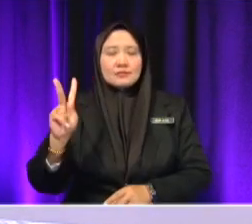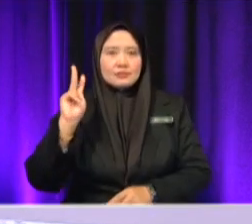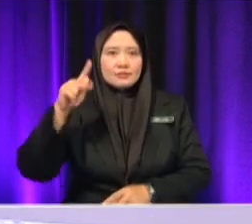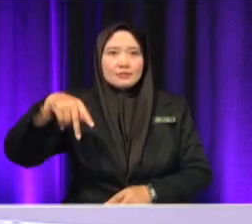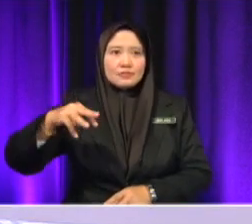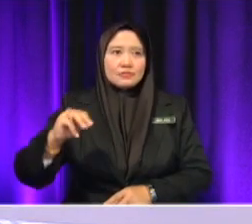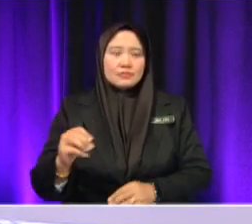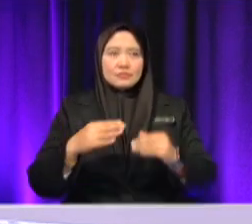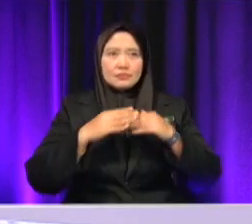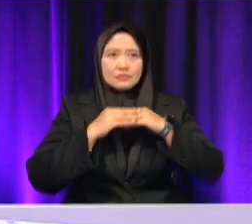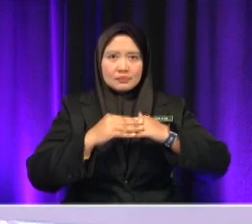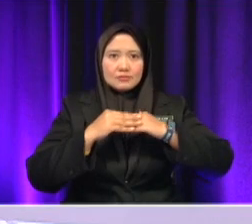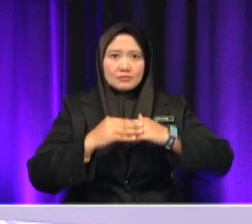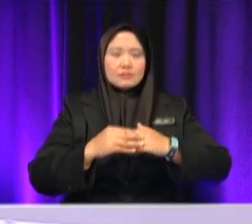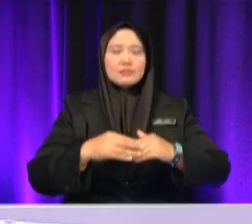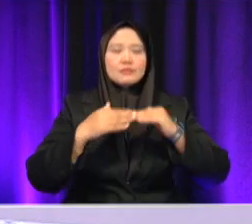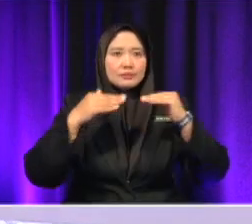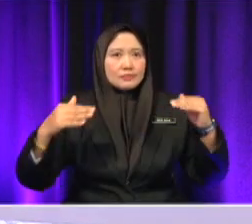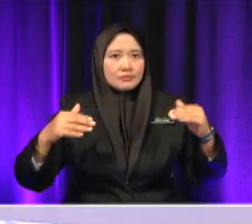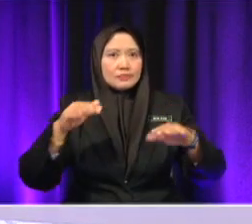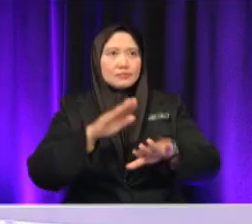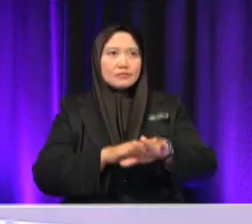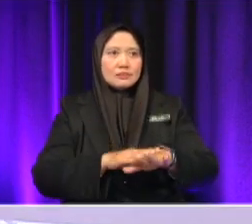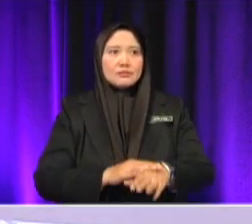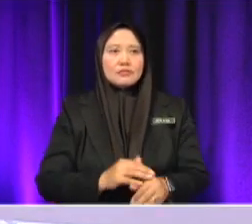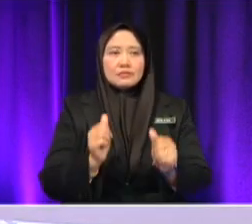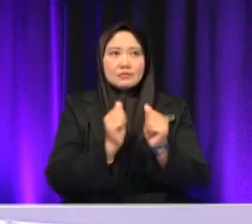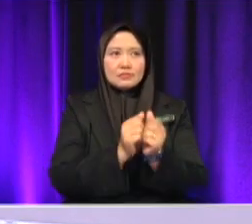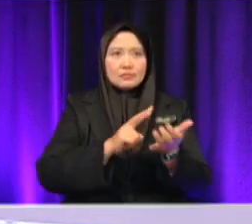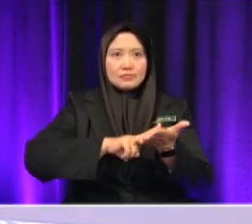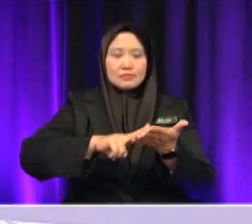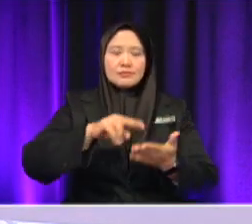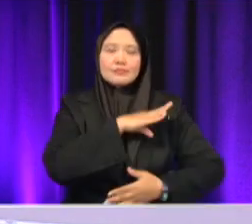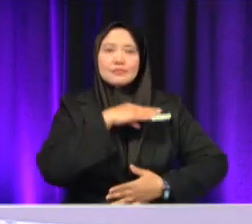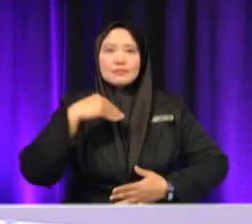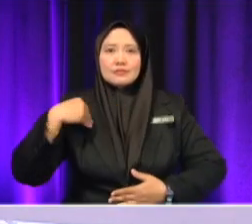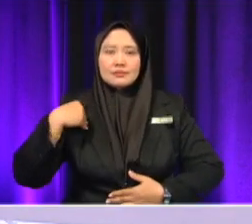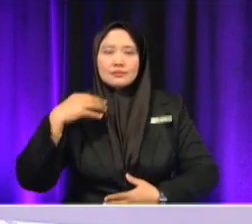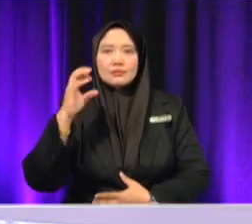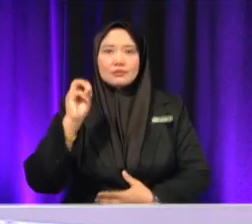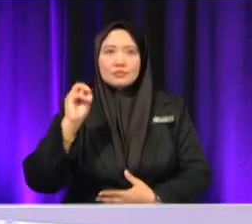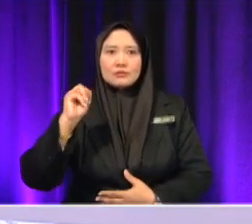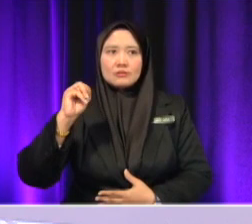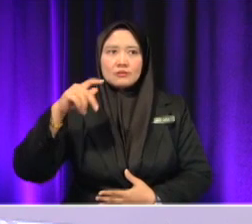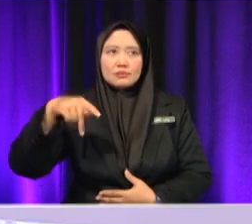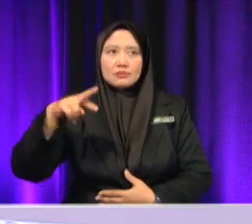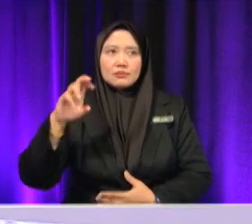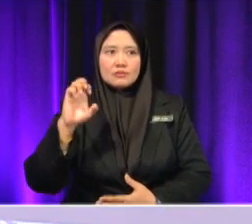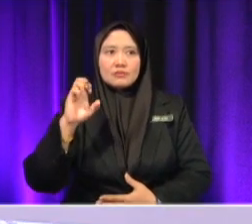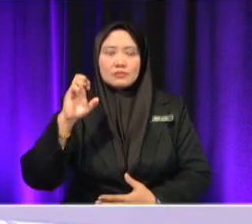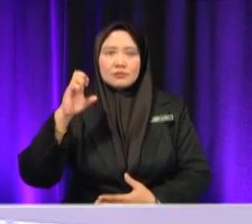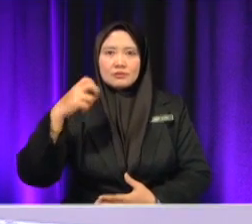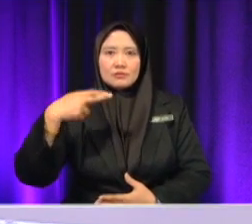segment, we are going to be focusing on reading with comprehension. So do take out your notebooks, do take out your pens and